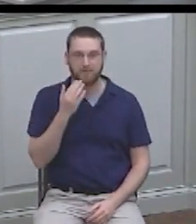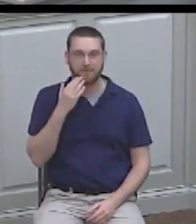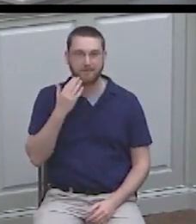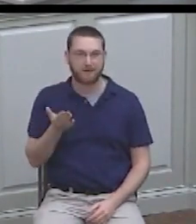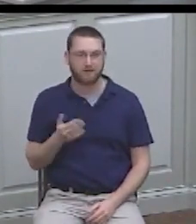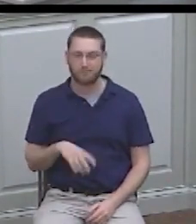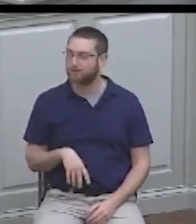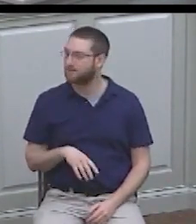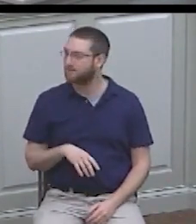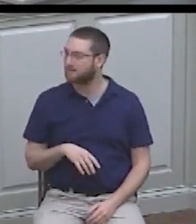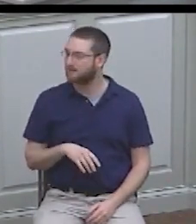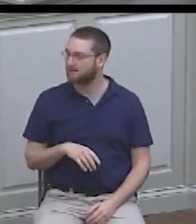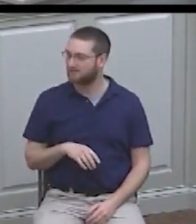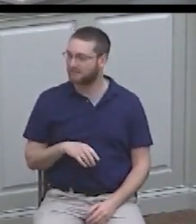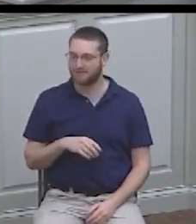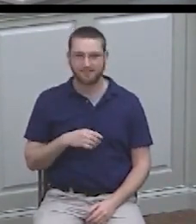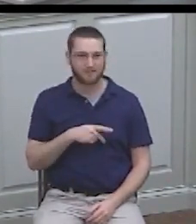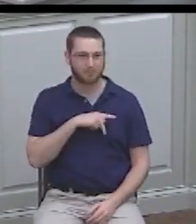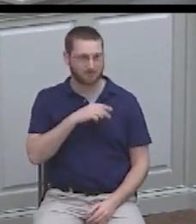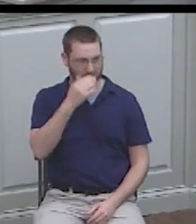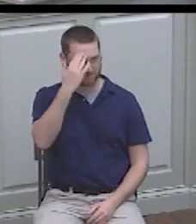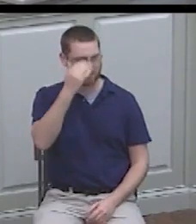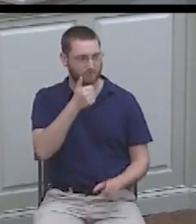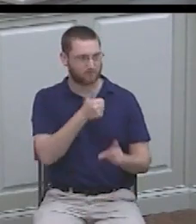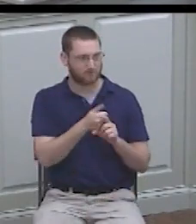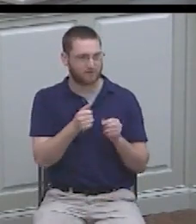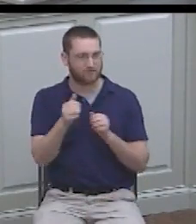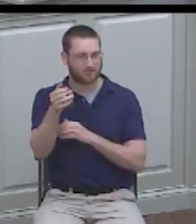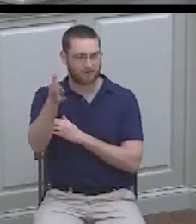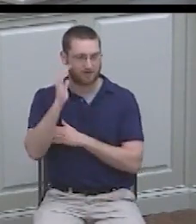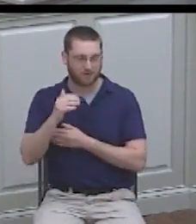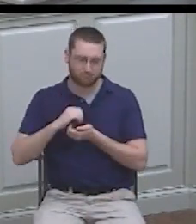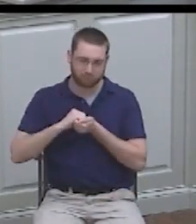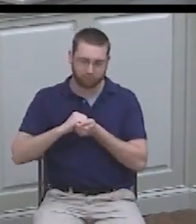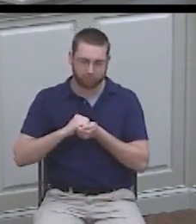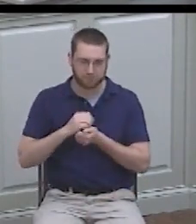I know you and the Almighty are tight. He can.